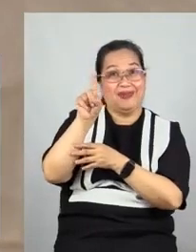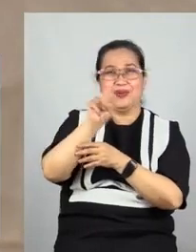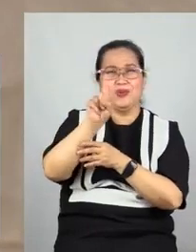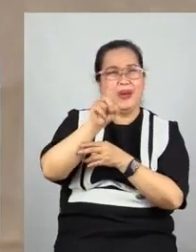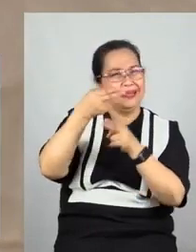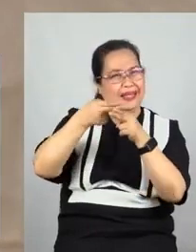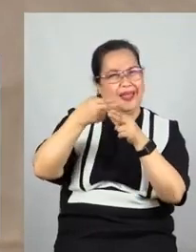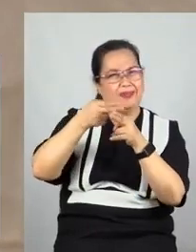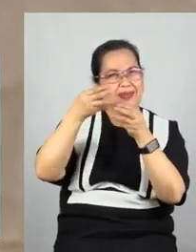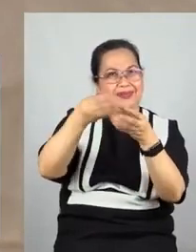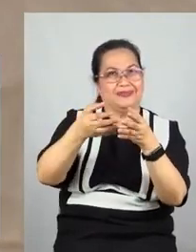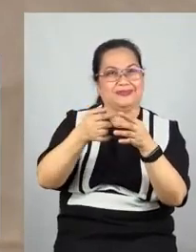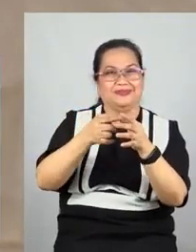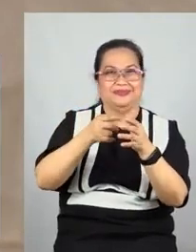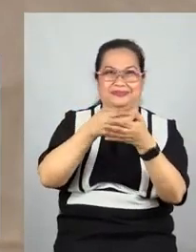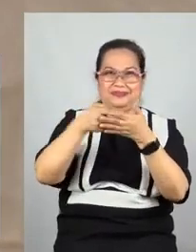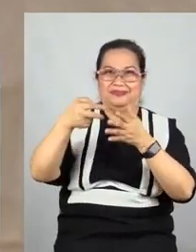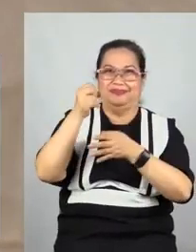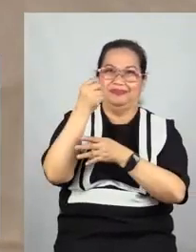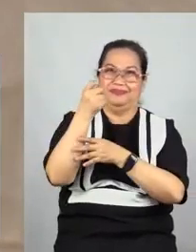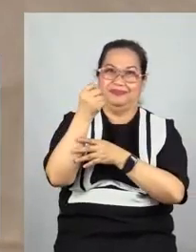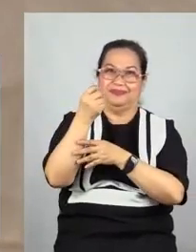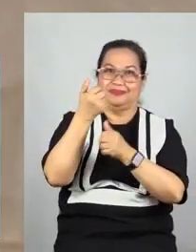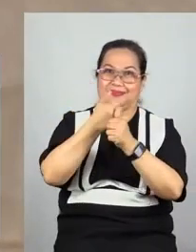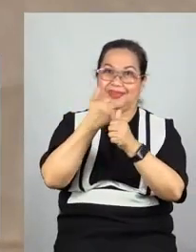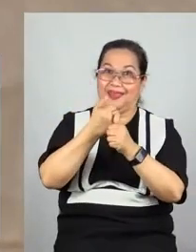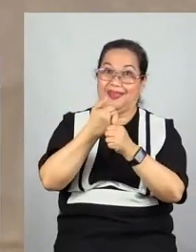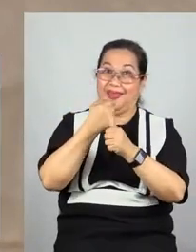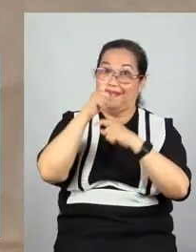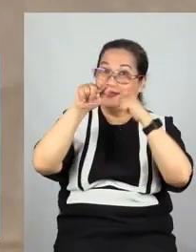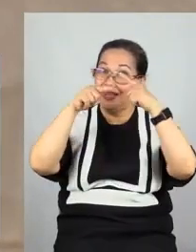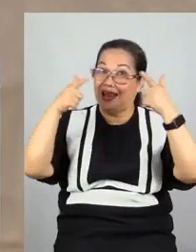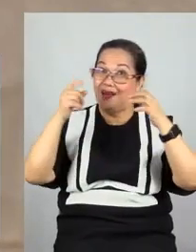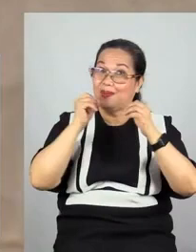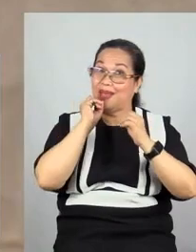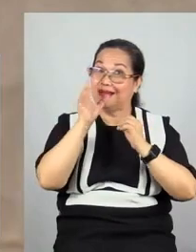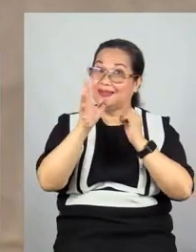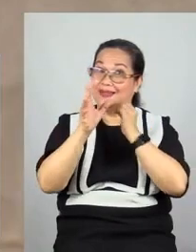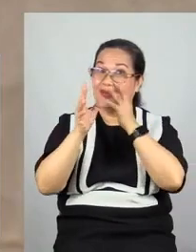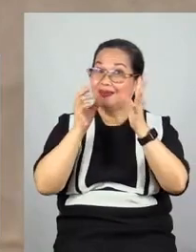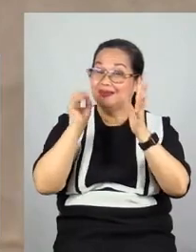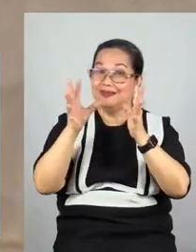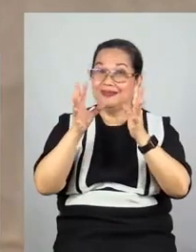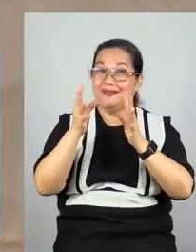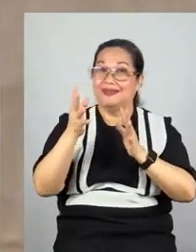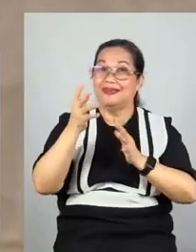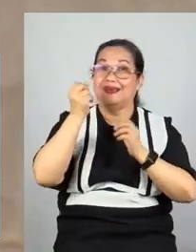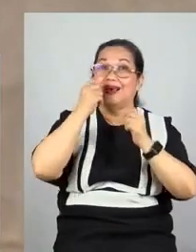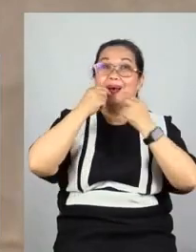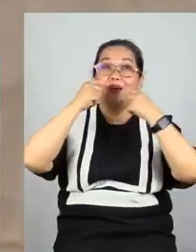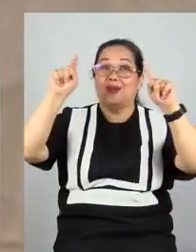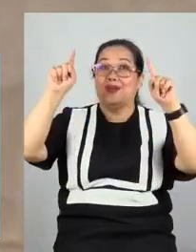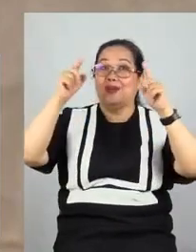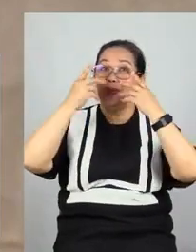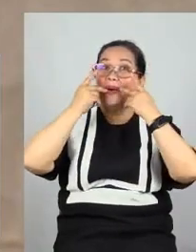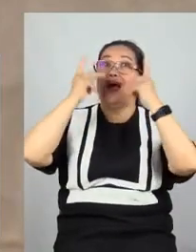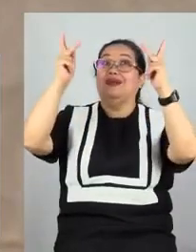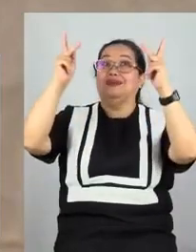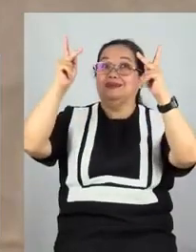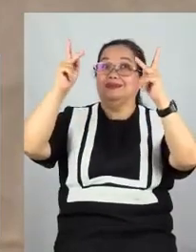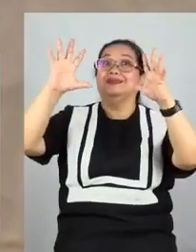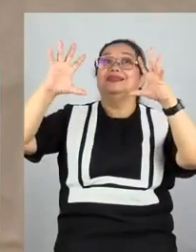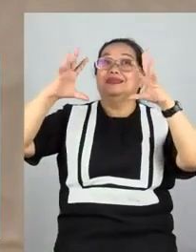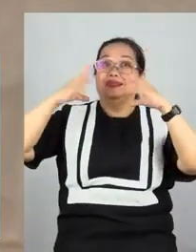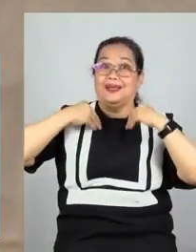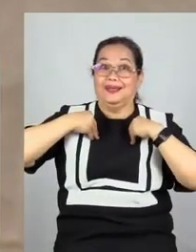nyo sa verse 11. And every tongue confess, speak, proclaim, declare,